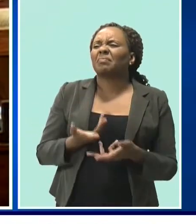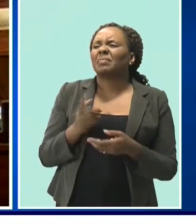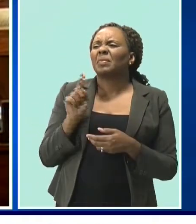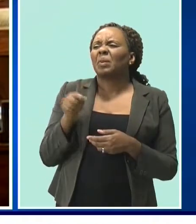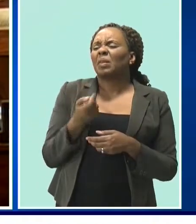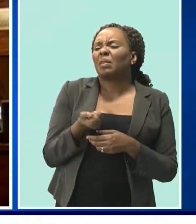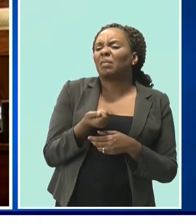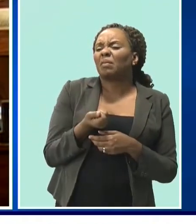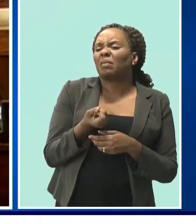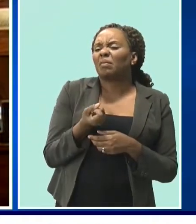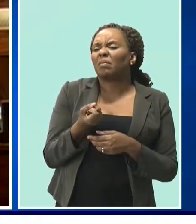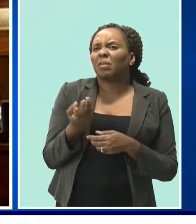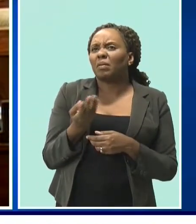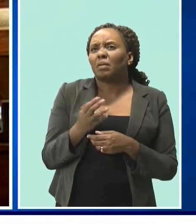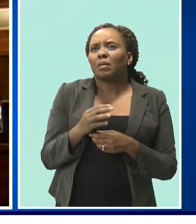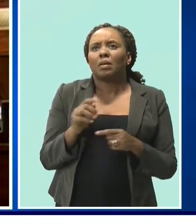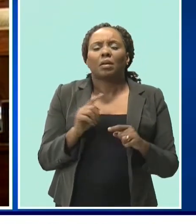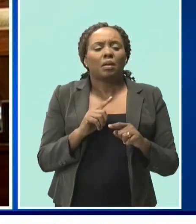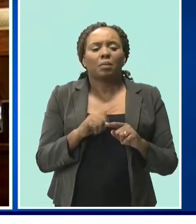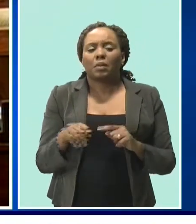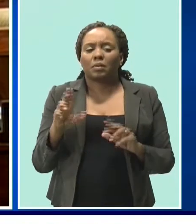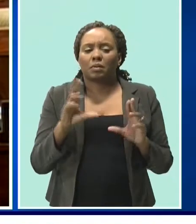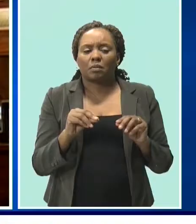a few too many.